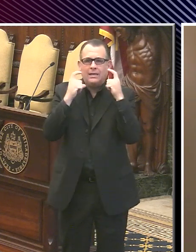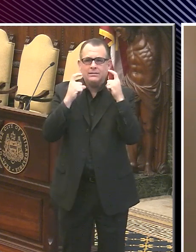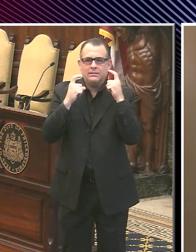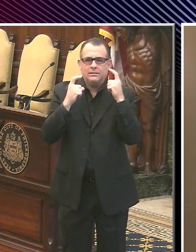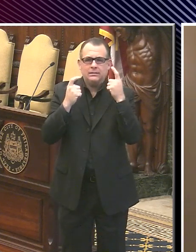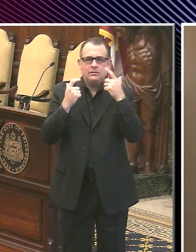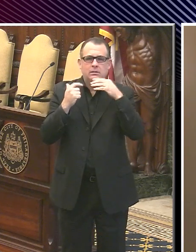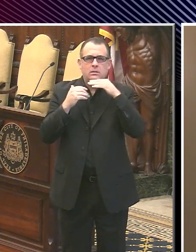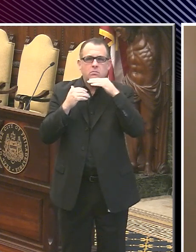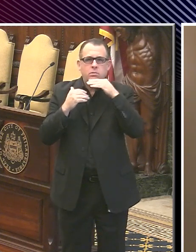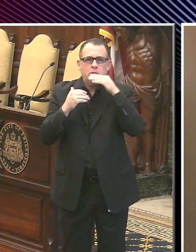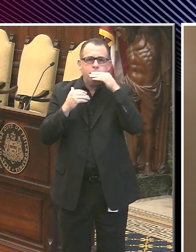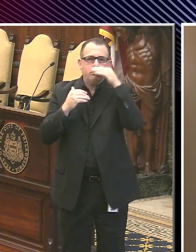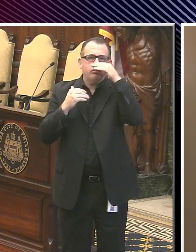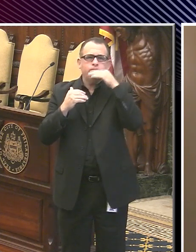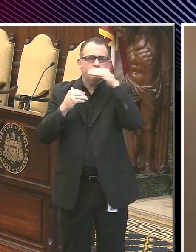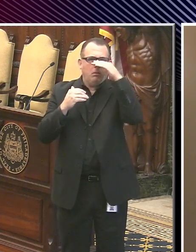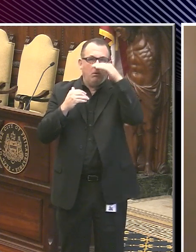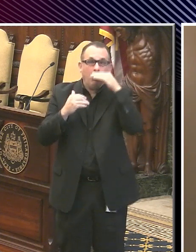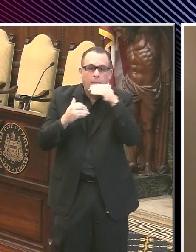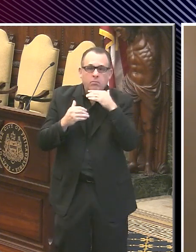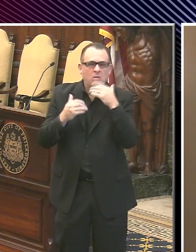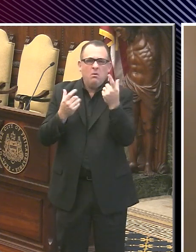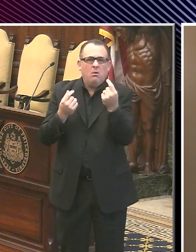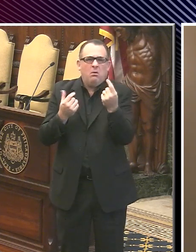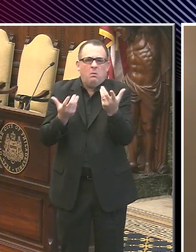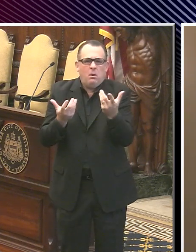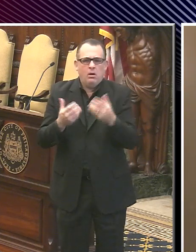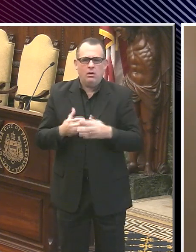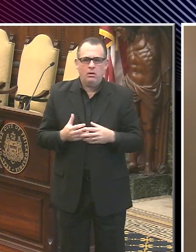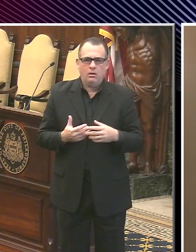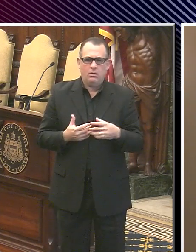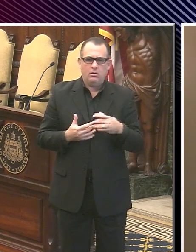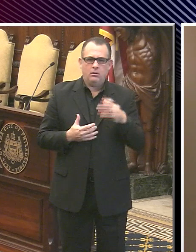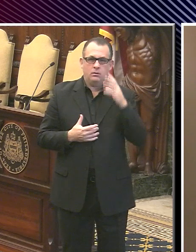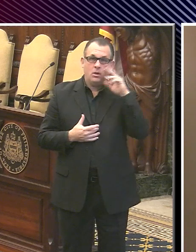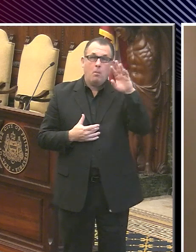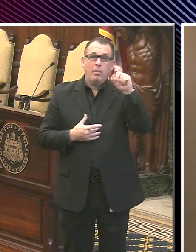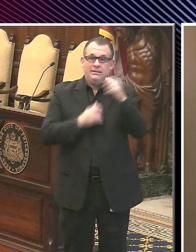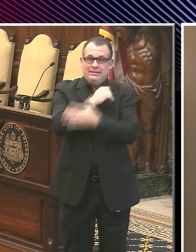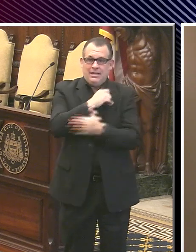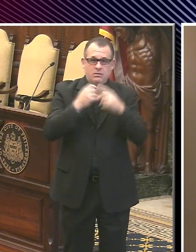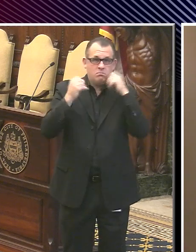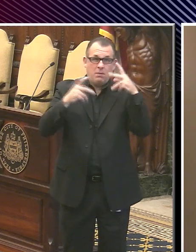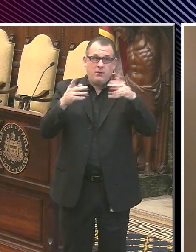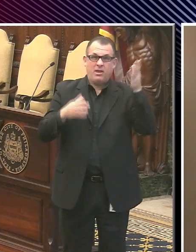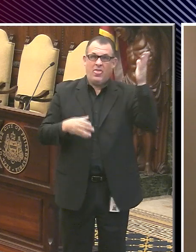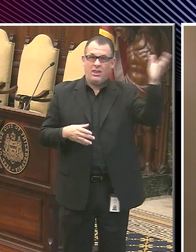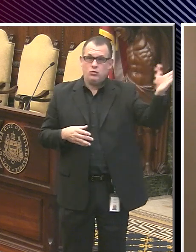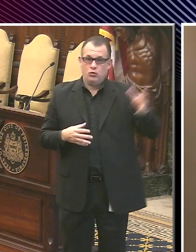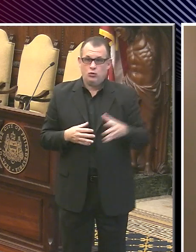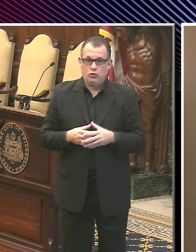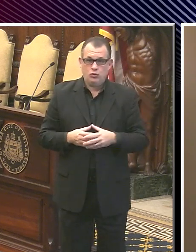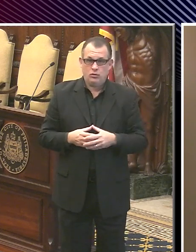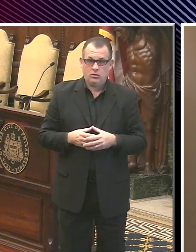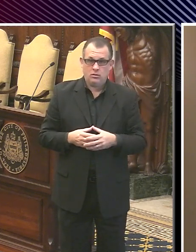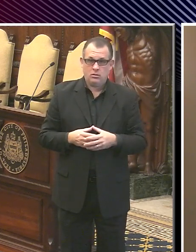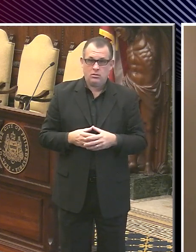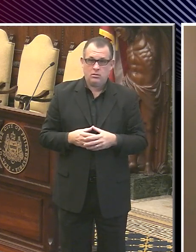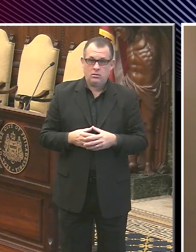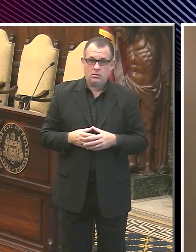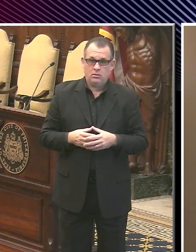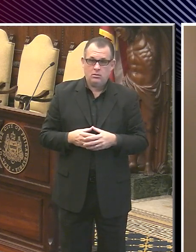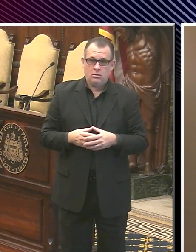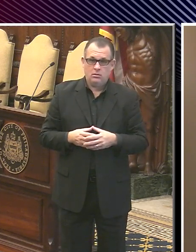something that happens worldwide, but there's some examples nearby in Bucks County specifically where they're supplying masks that are better than the cloth masks,